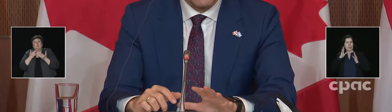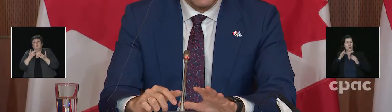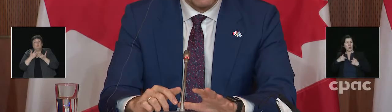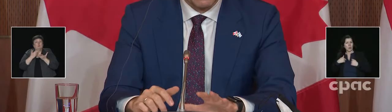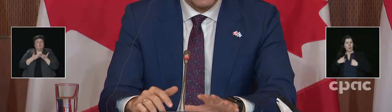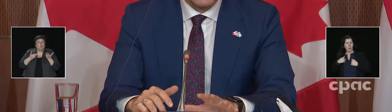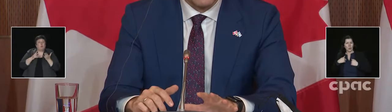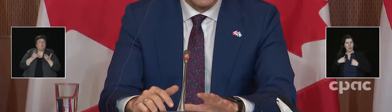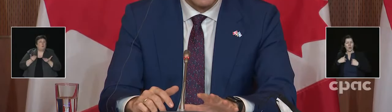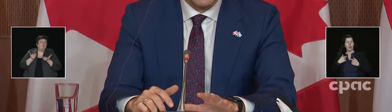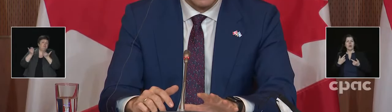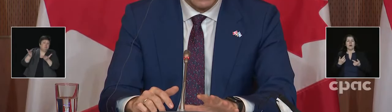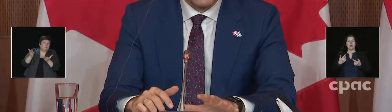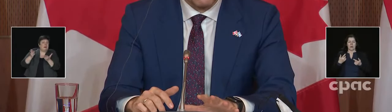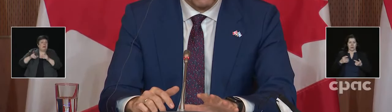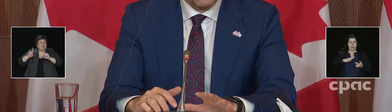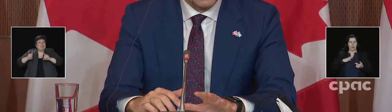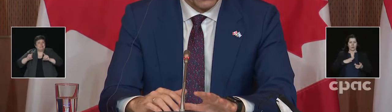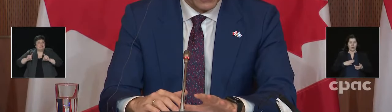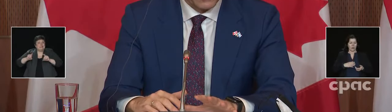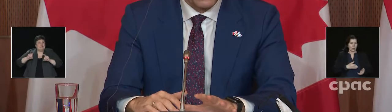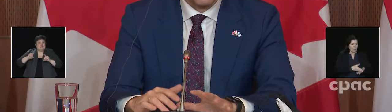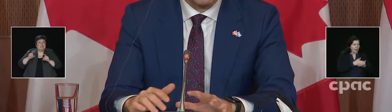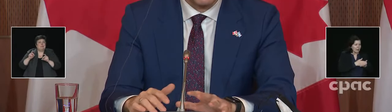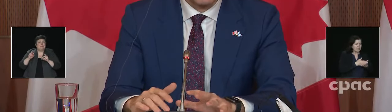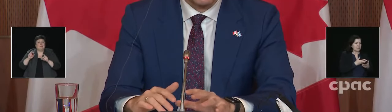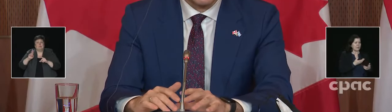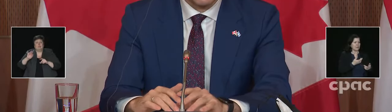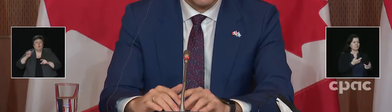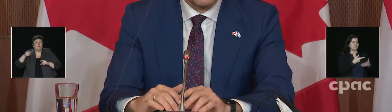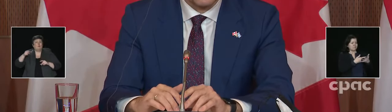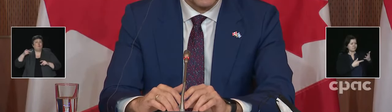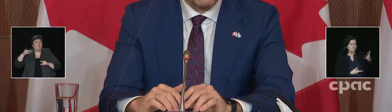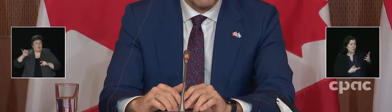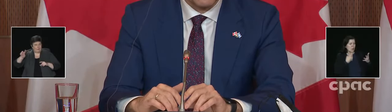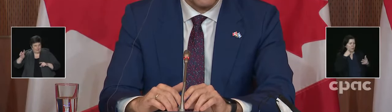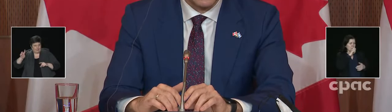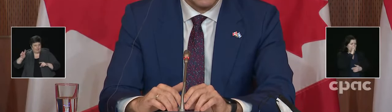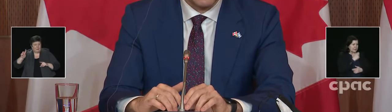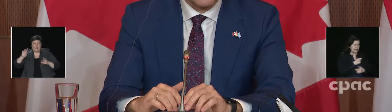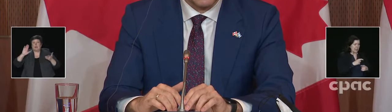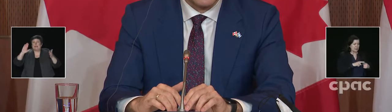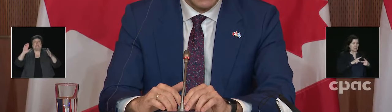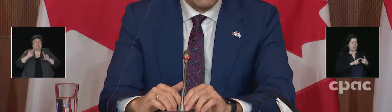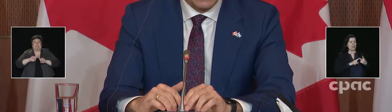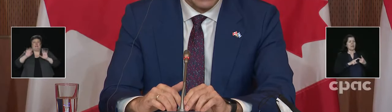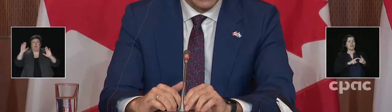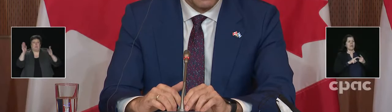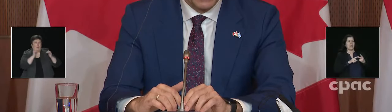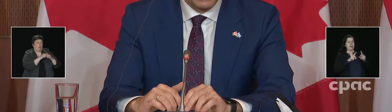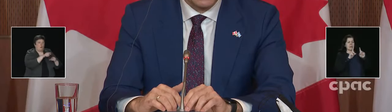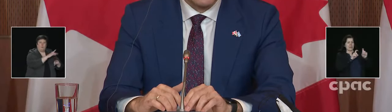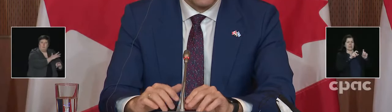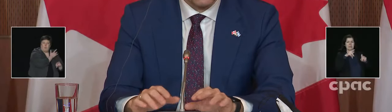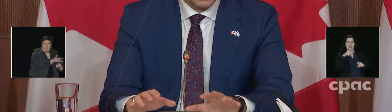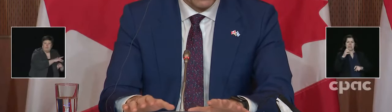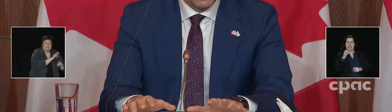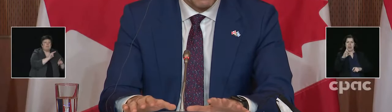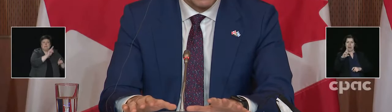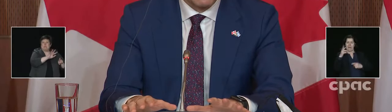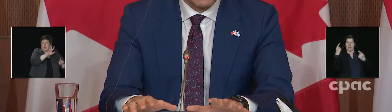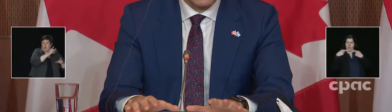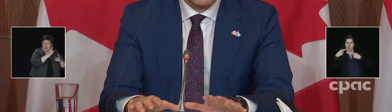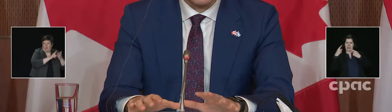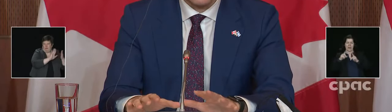testing, PCR testing at the border, which are different from the resources to which provinces and territories have access. So